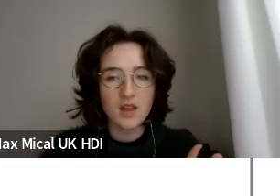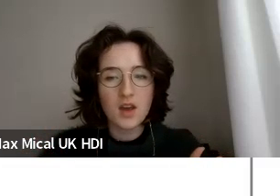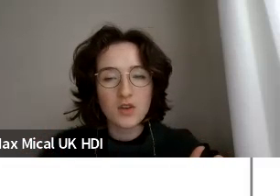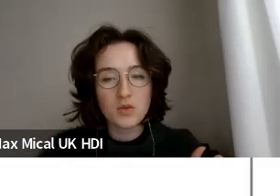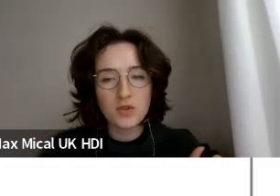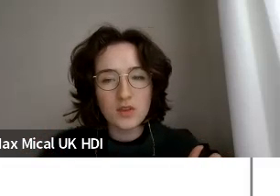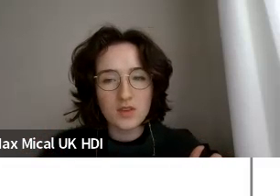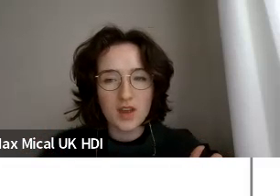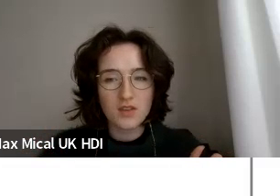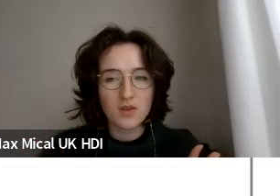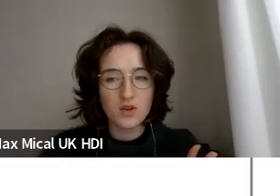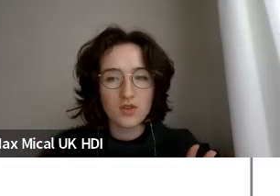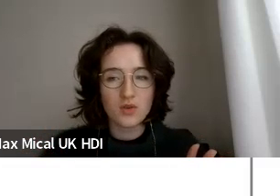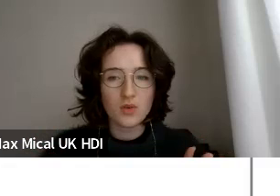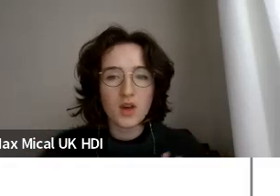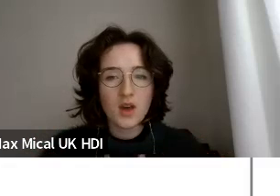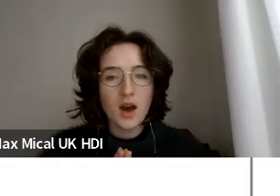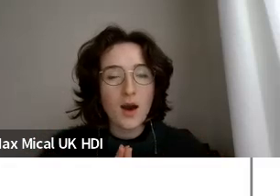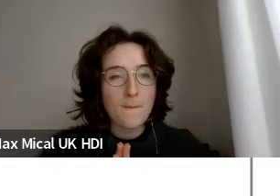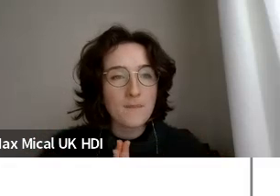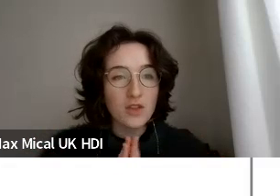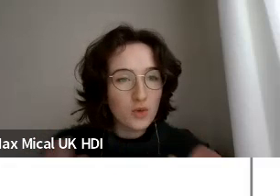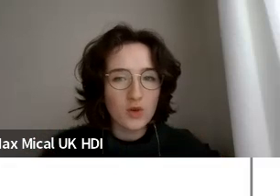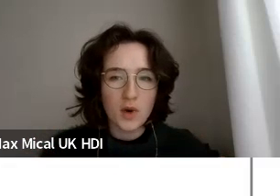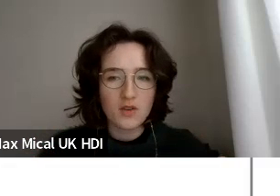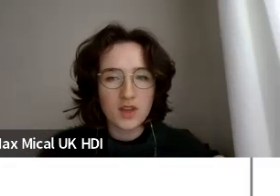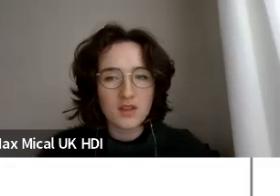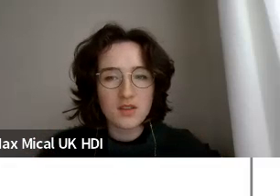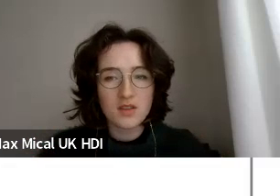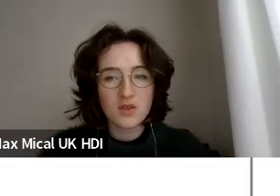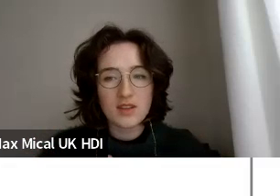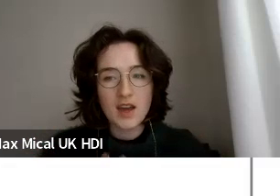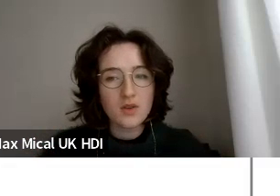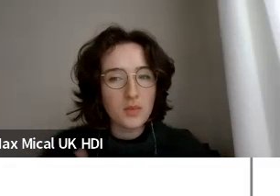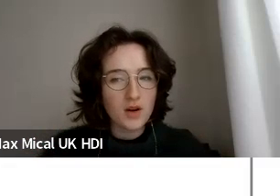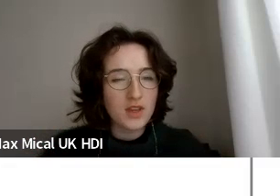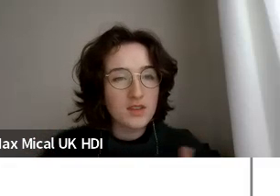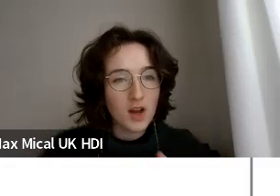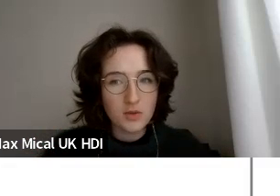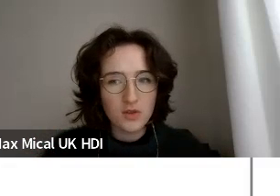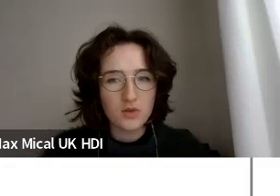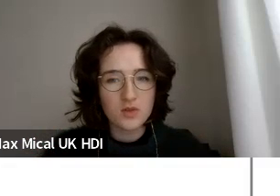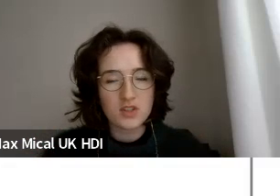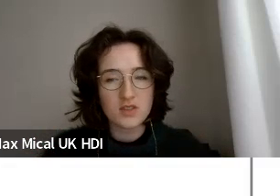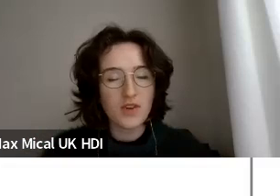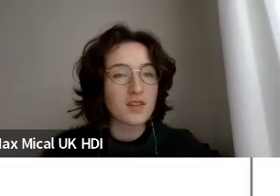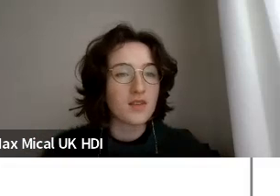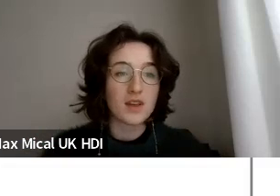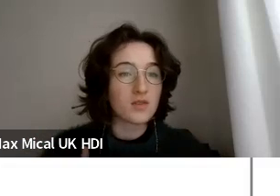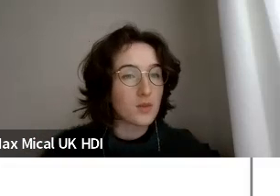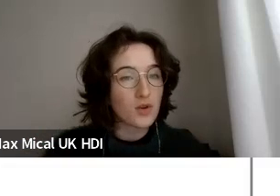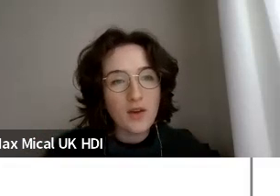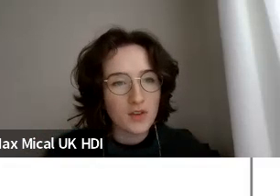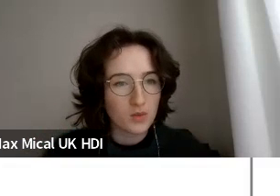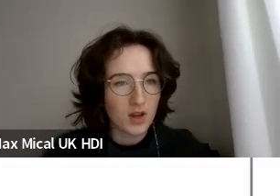bottlenecks that you would do these events in order to get through those bottlenecks. So they tackle the bottlenecks and obstacles, such as the fact that